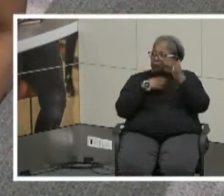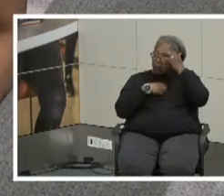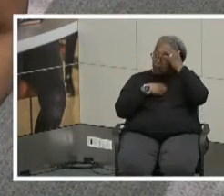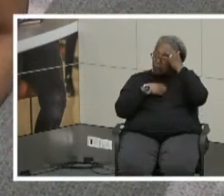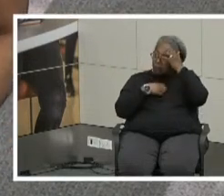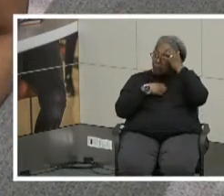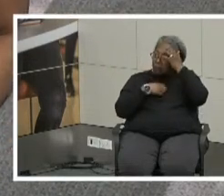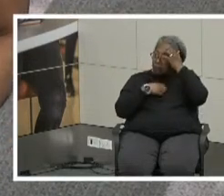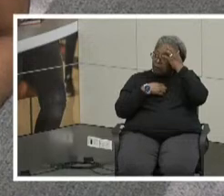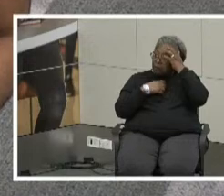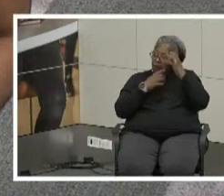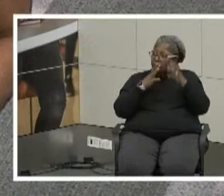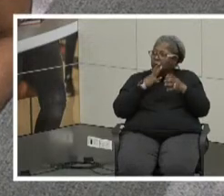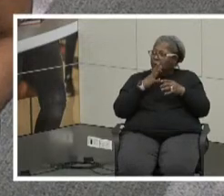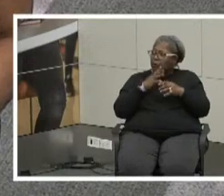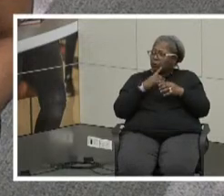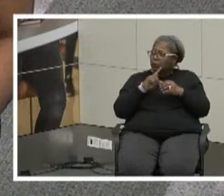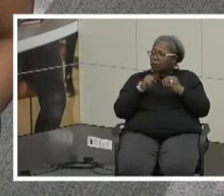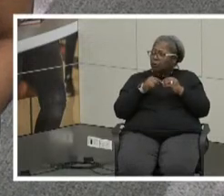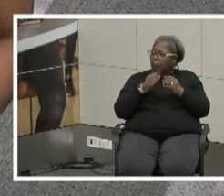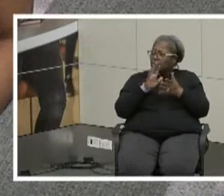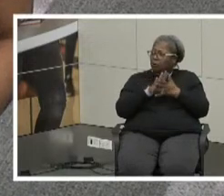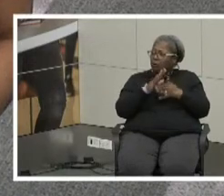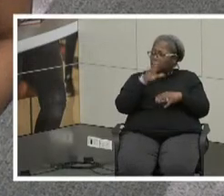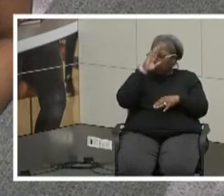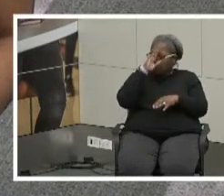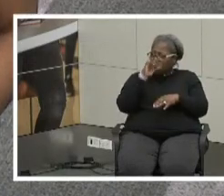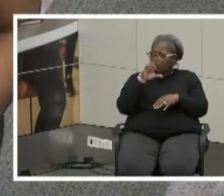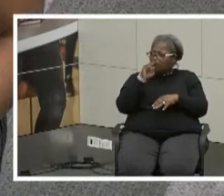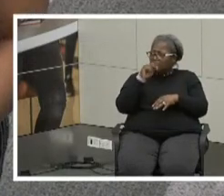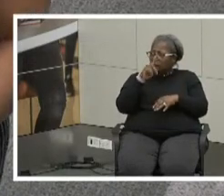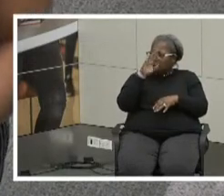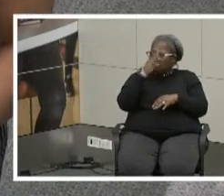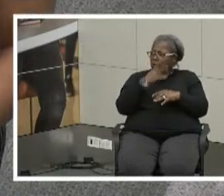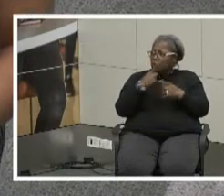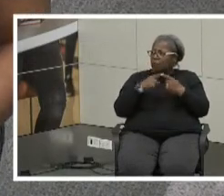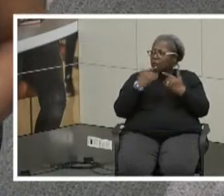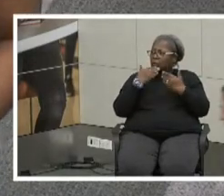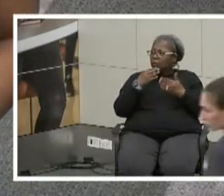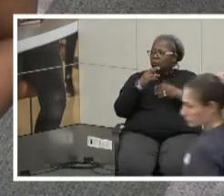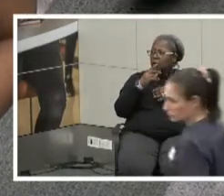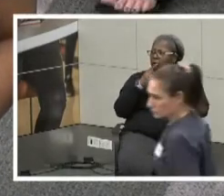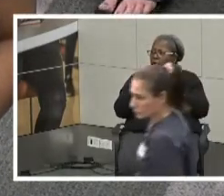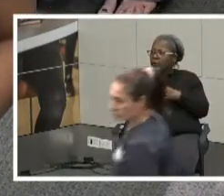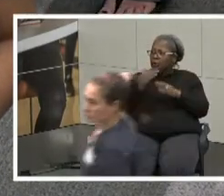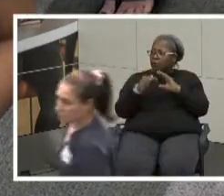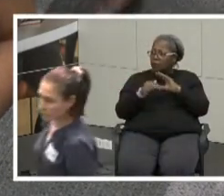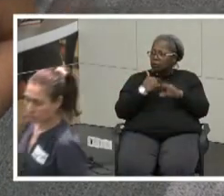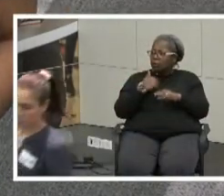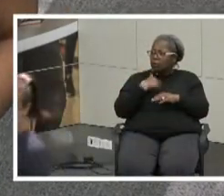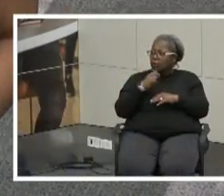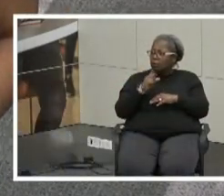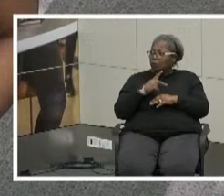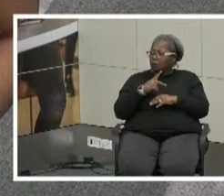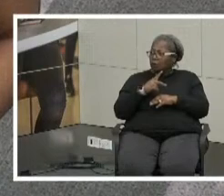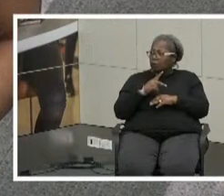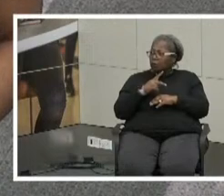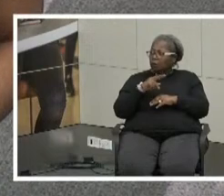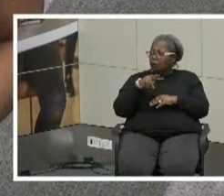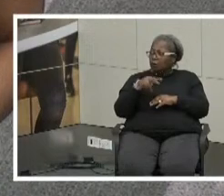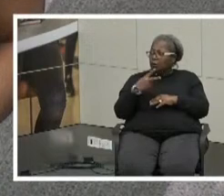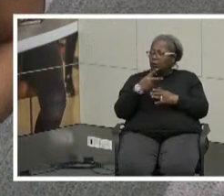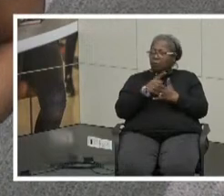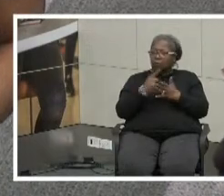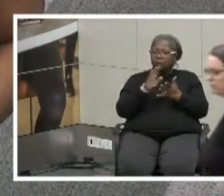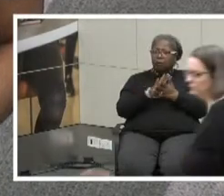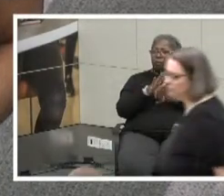could speak highly of the school my grandson attend and I want to thank you Miss Audrey for emailing me back the second week